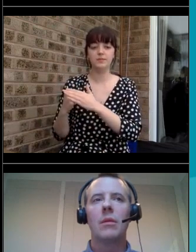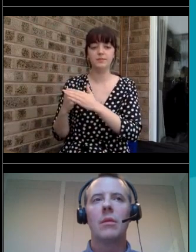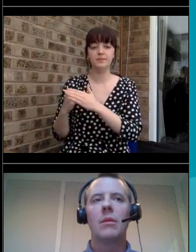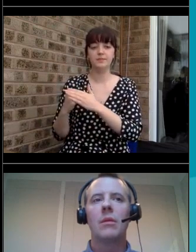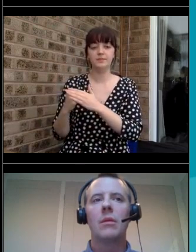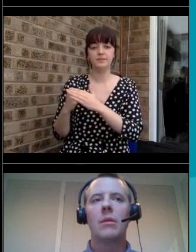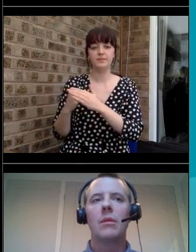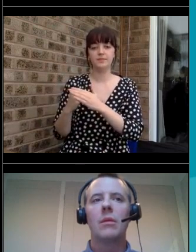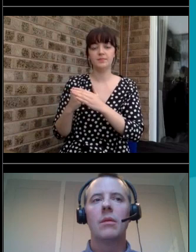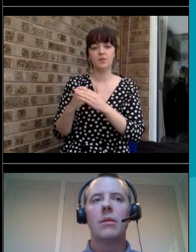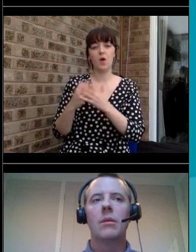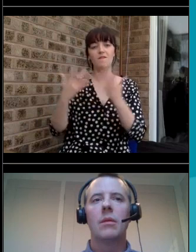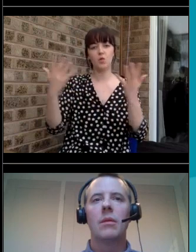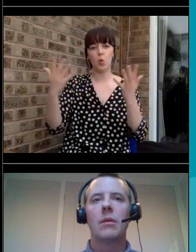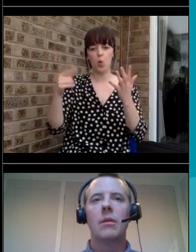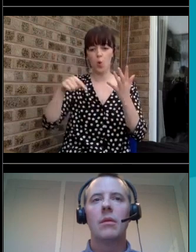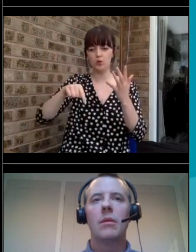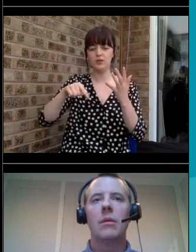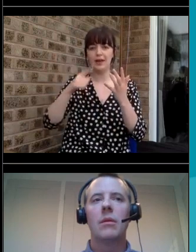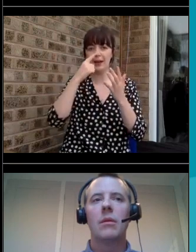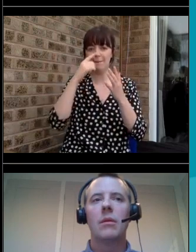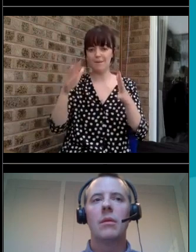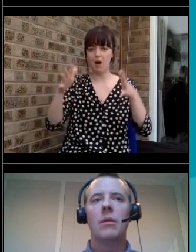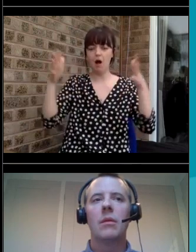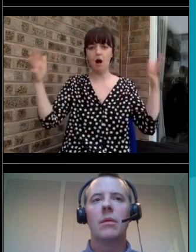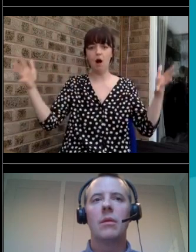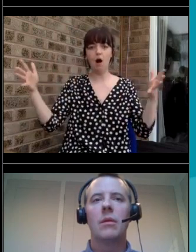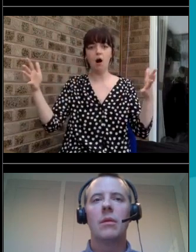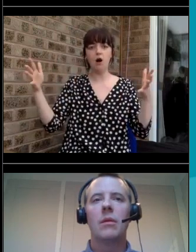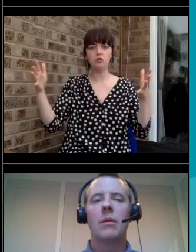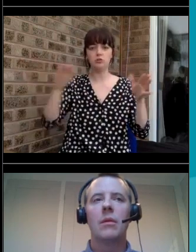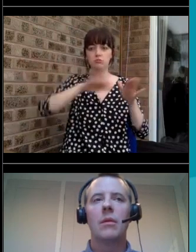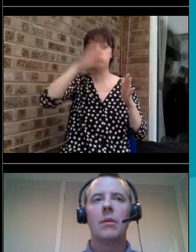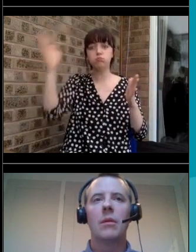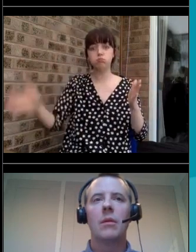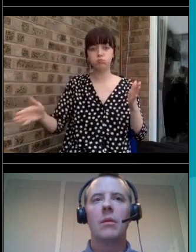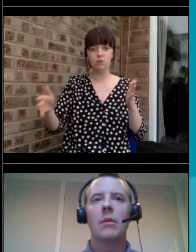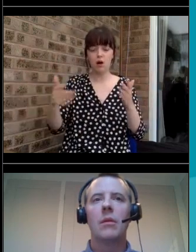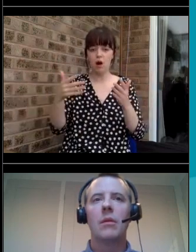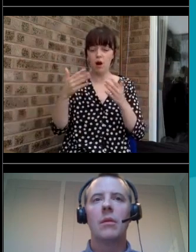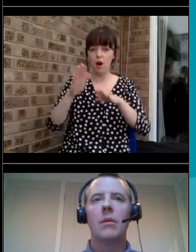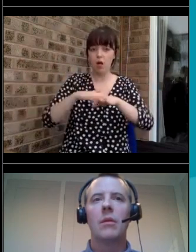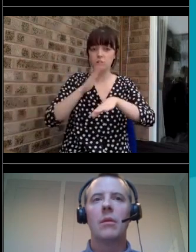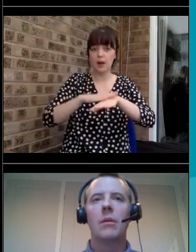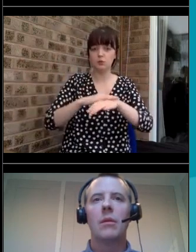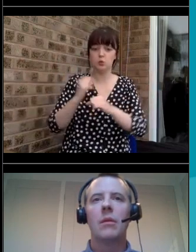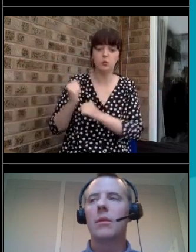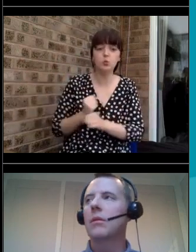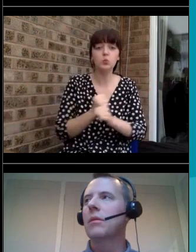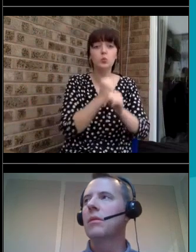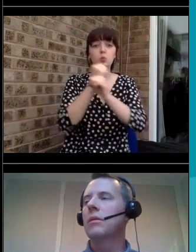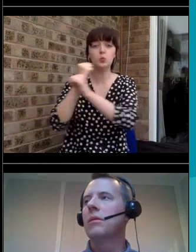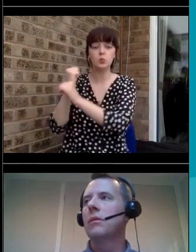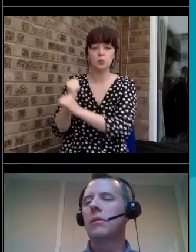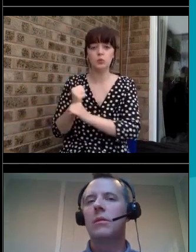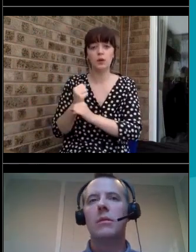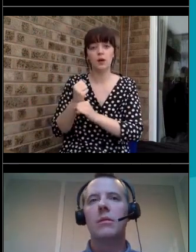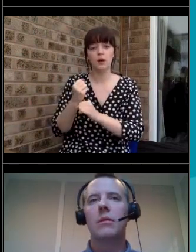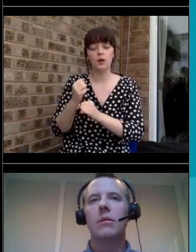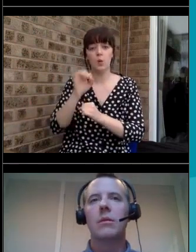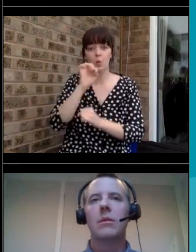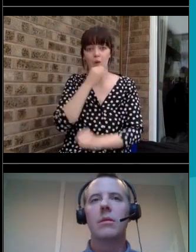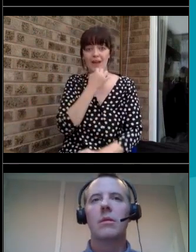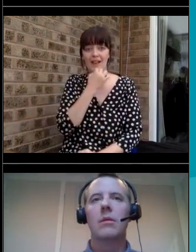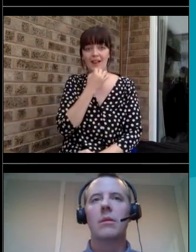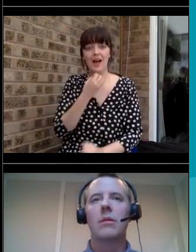wider footprint for the scheme. It takes a lot longer to build. It would increase the